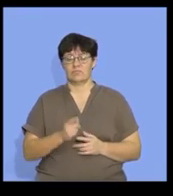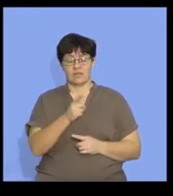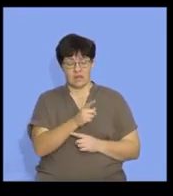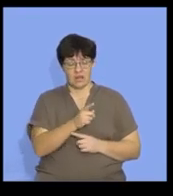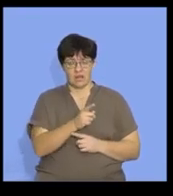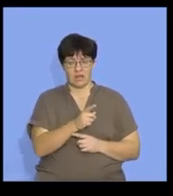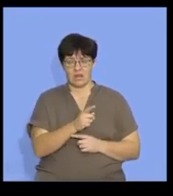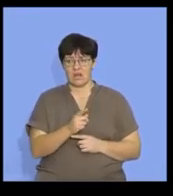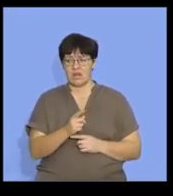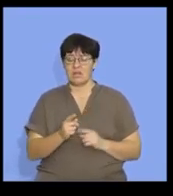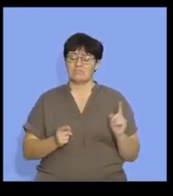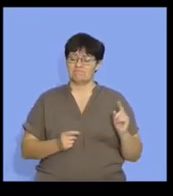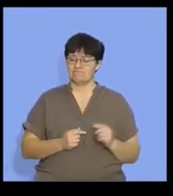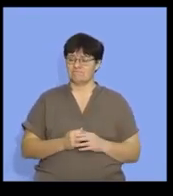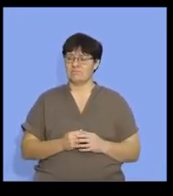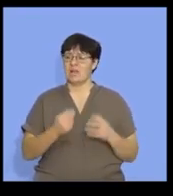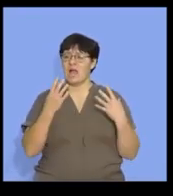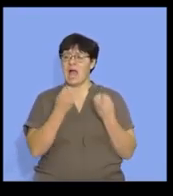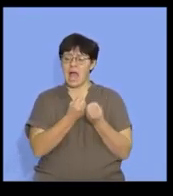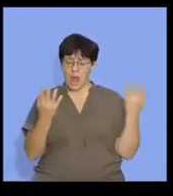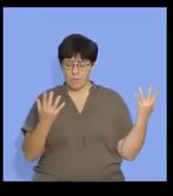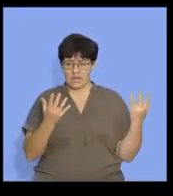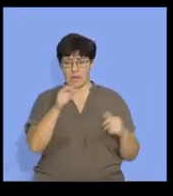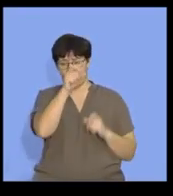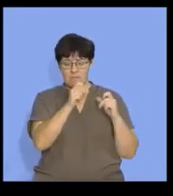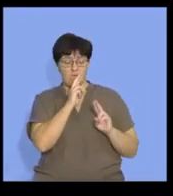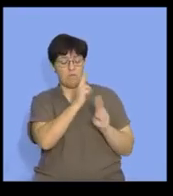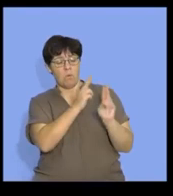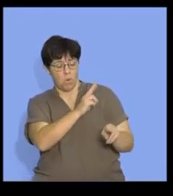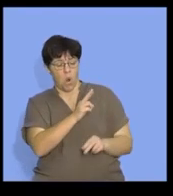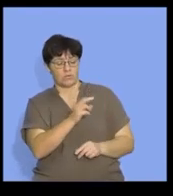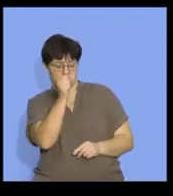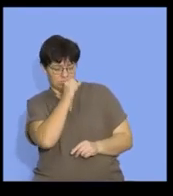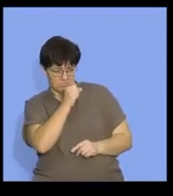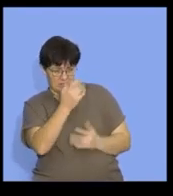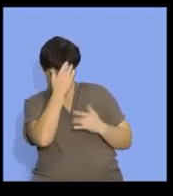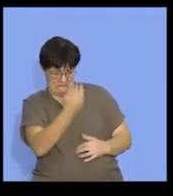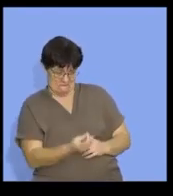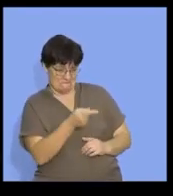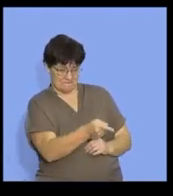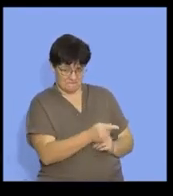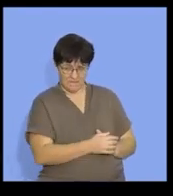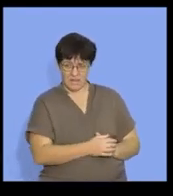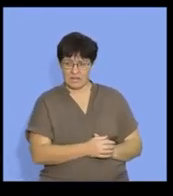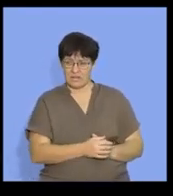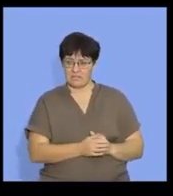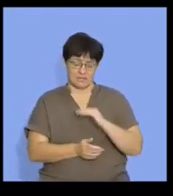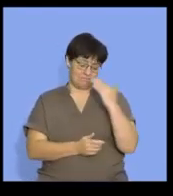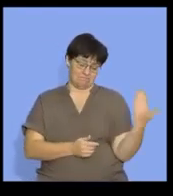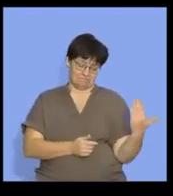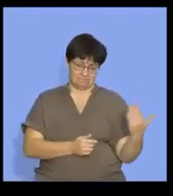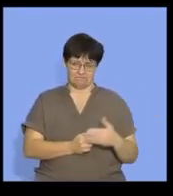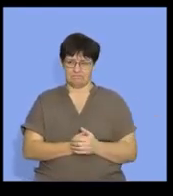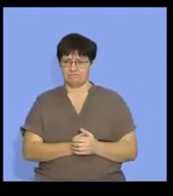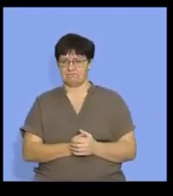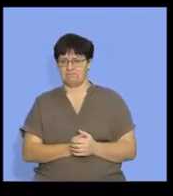On the side over here, the number of cases reported. So have a look here on this part of the